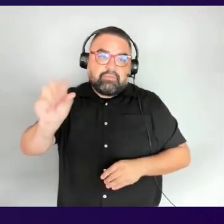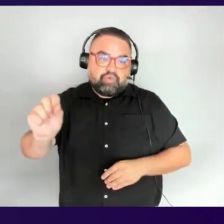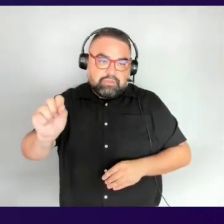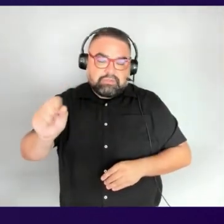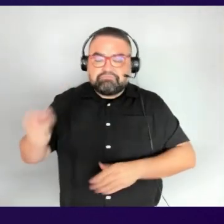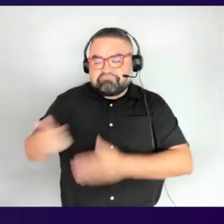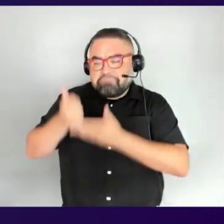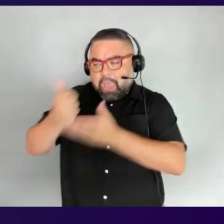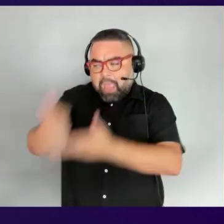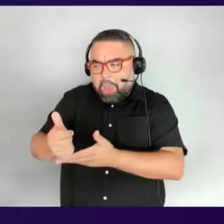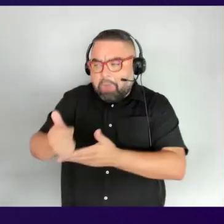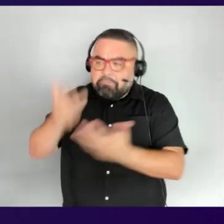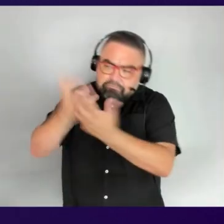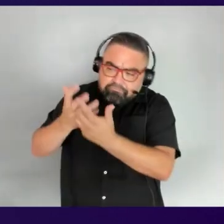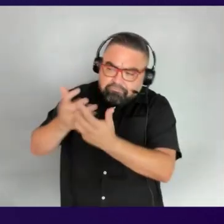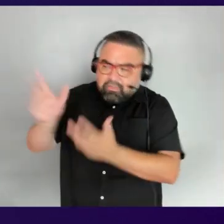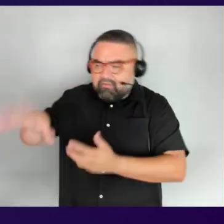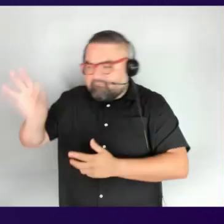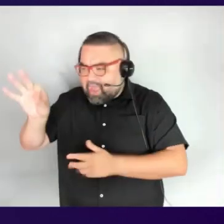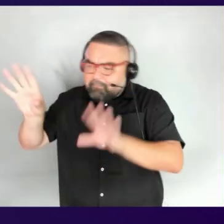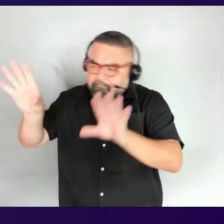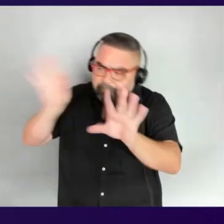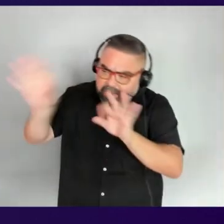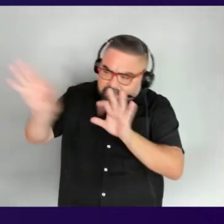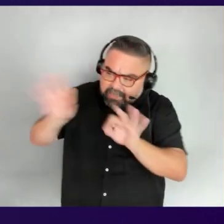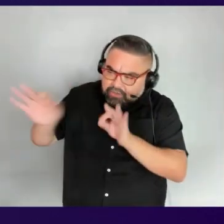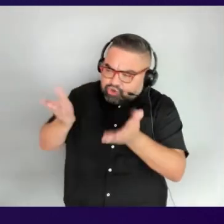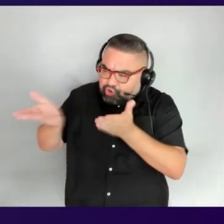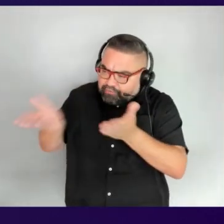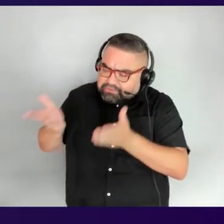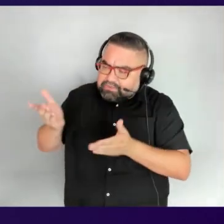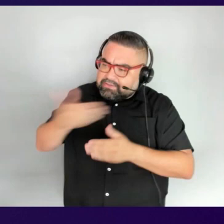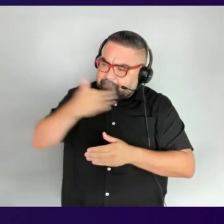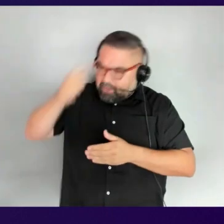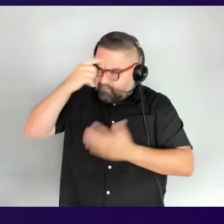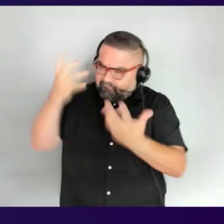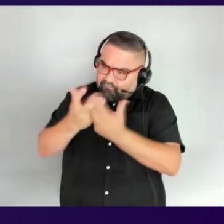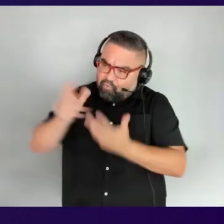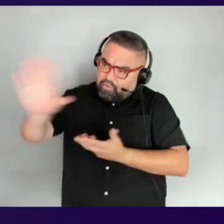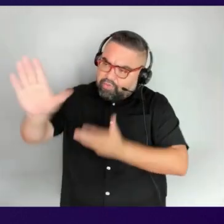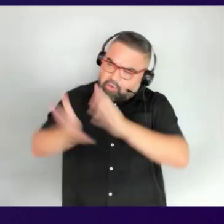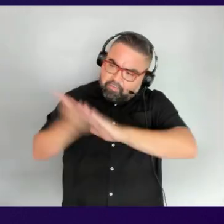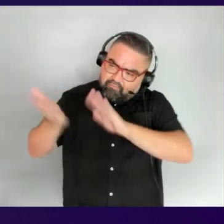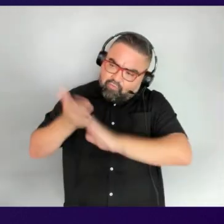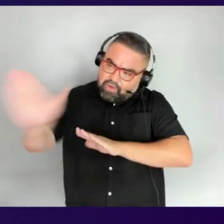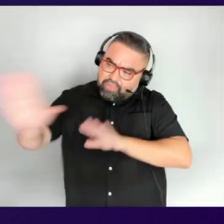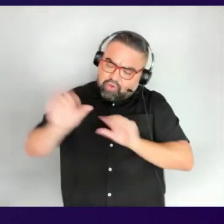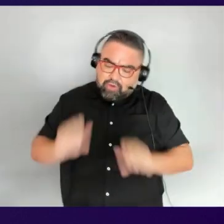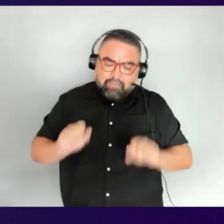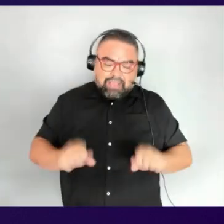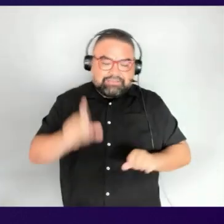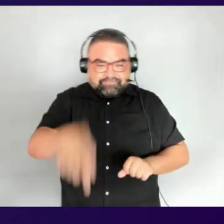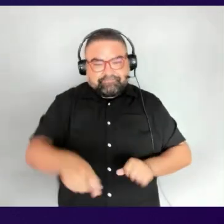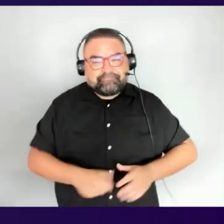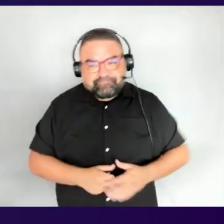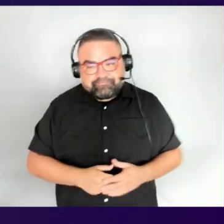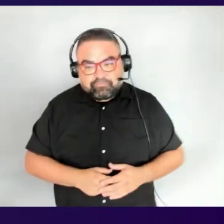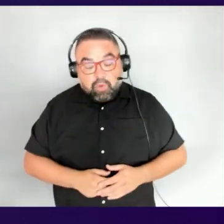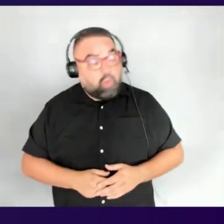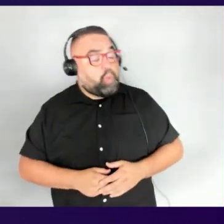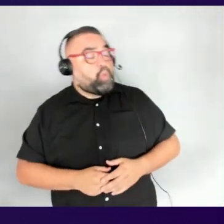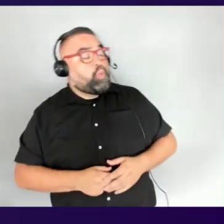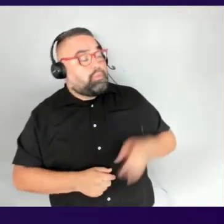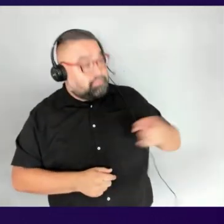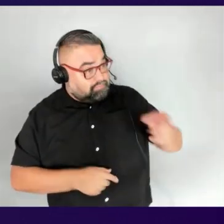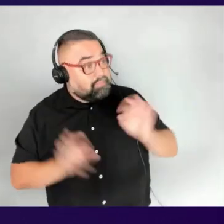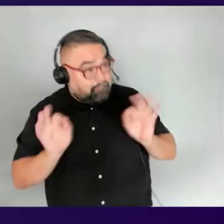to pick the storage services that they need to align to their performance and their capacity needs. And I think that is particularly important too,